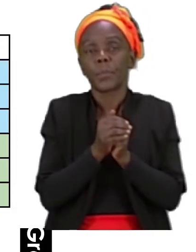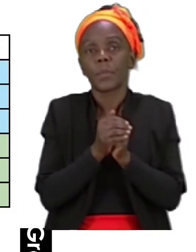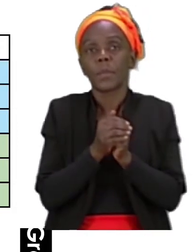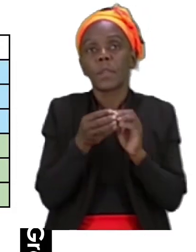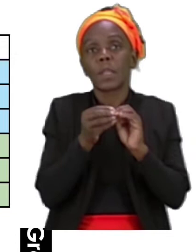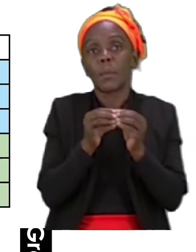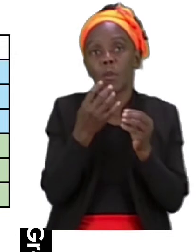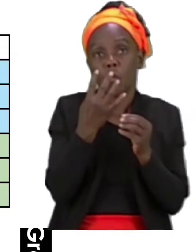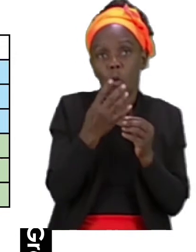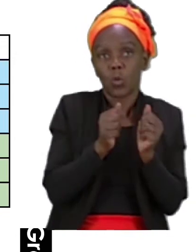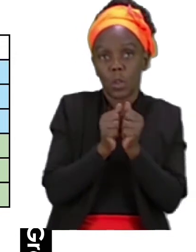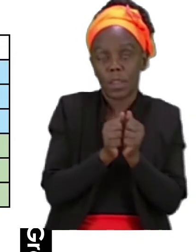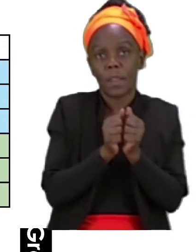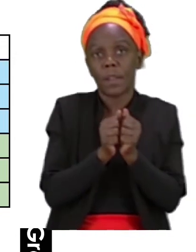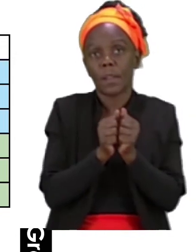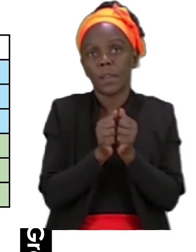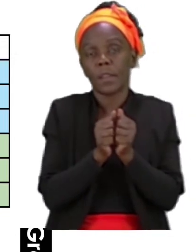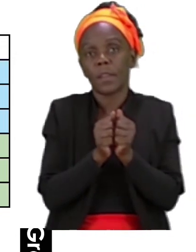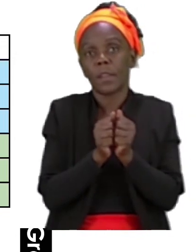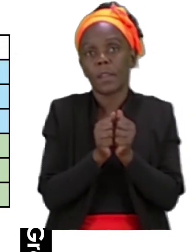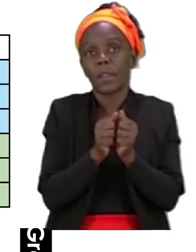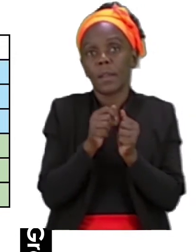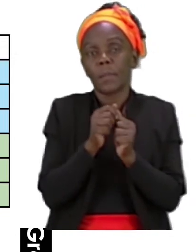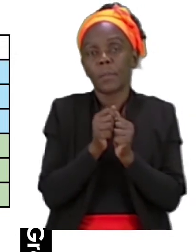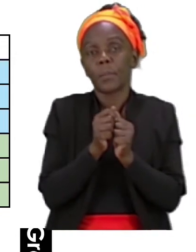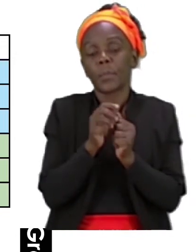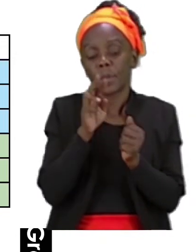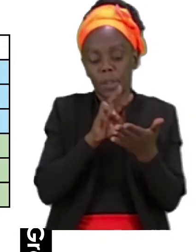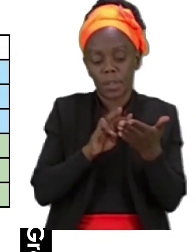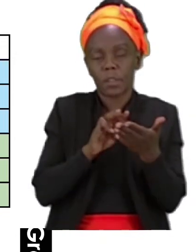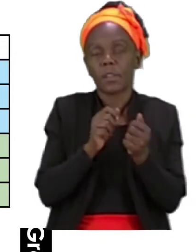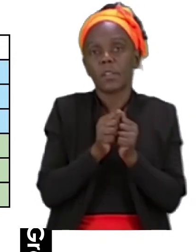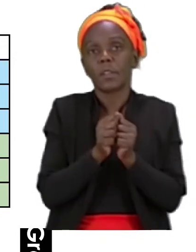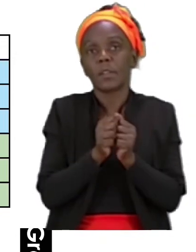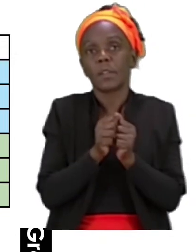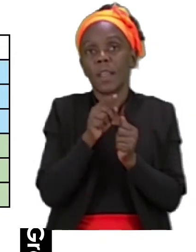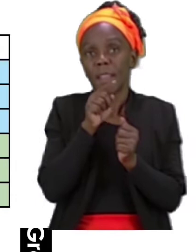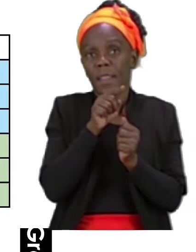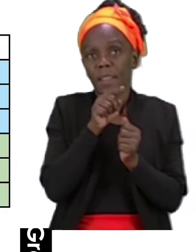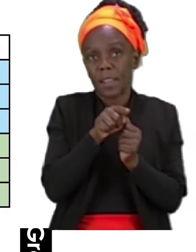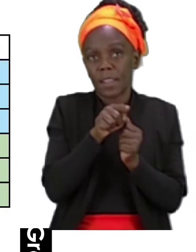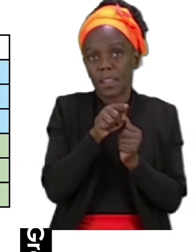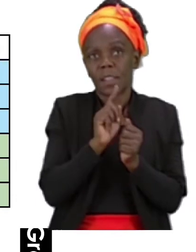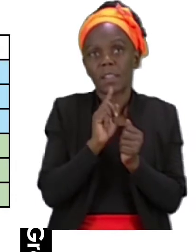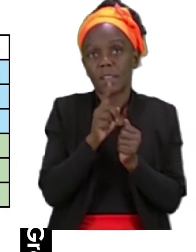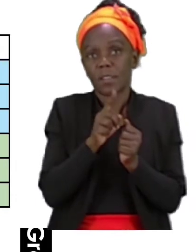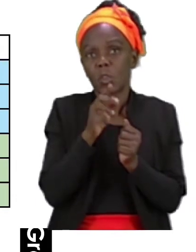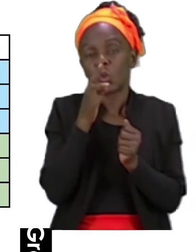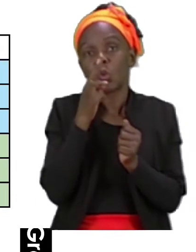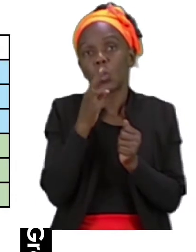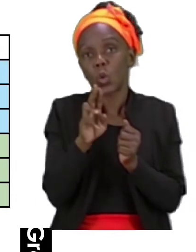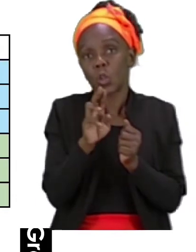together. Number 4 says, let's read together, grade 2s. That is